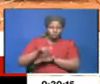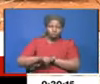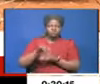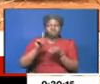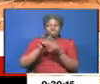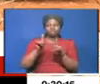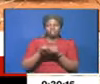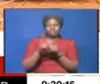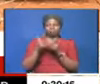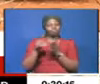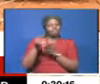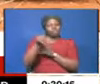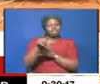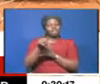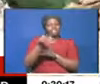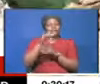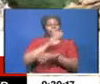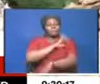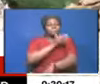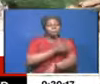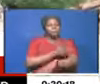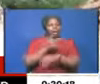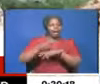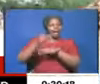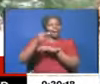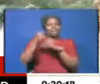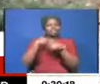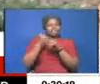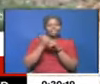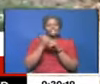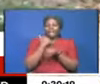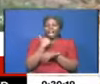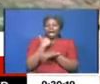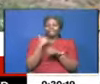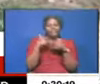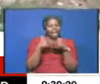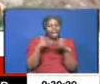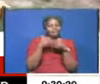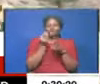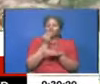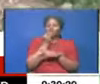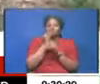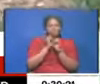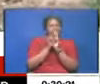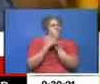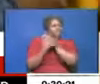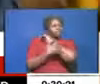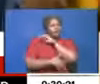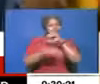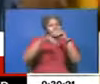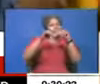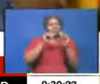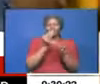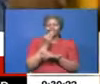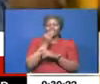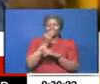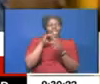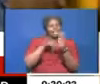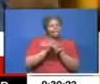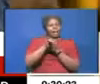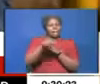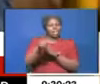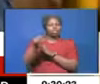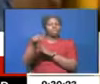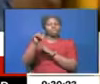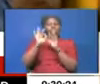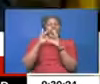creating large food consumption gaps and high levels of acute malnutrition among millions of households. We need to capitalize that